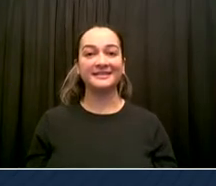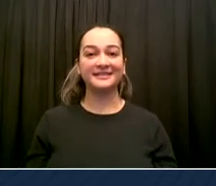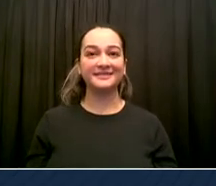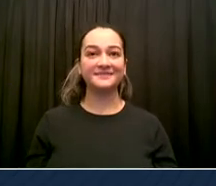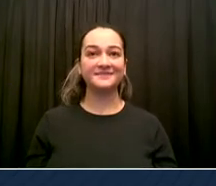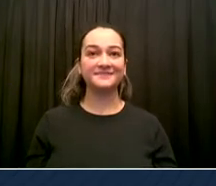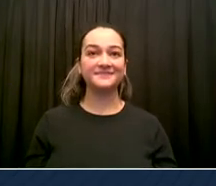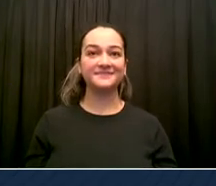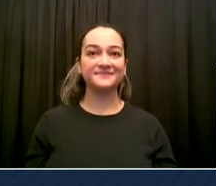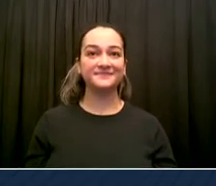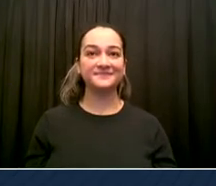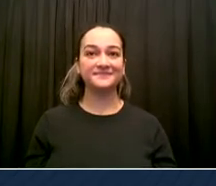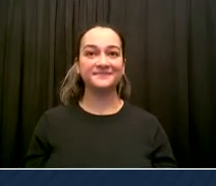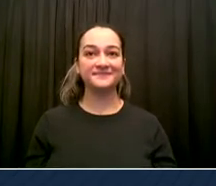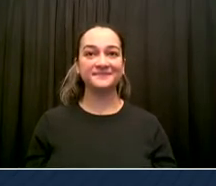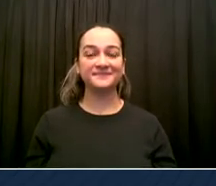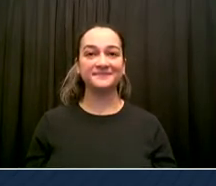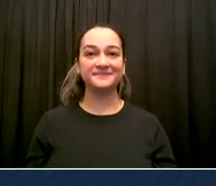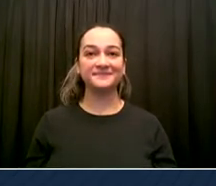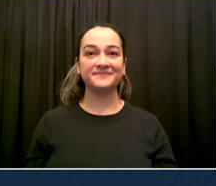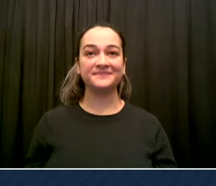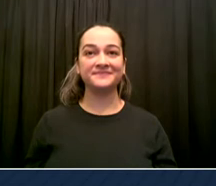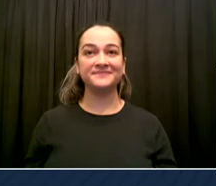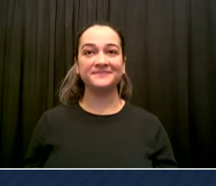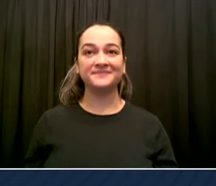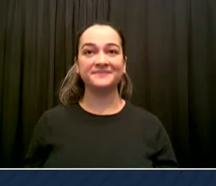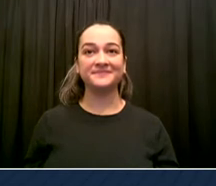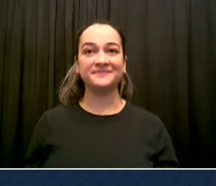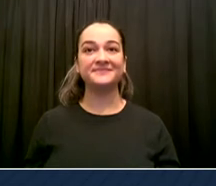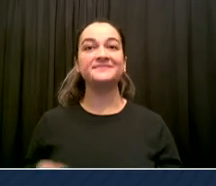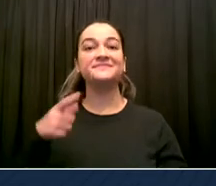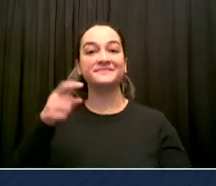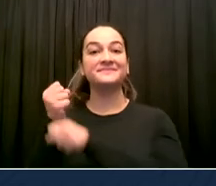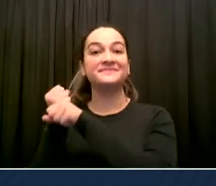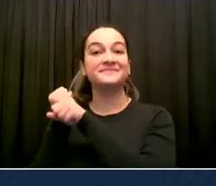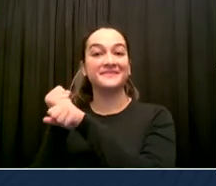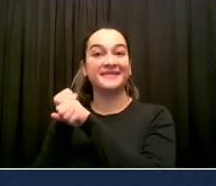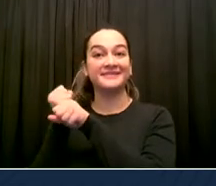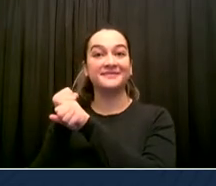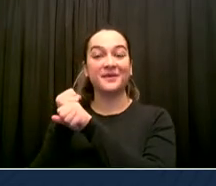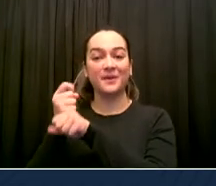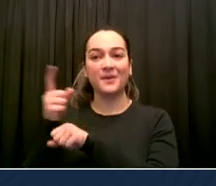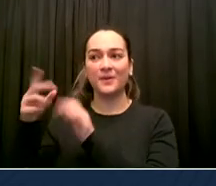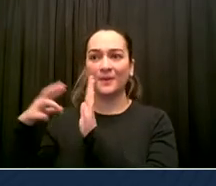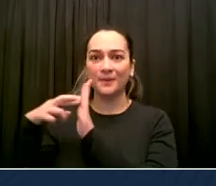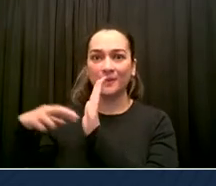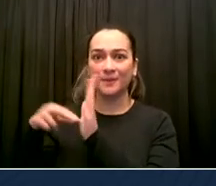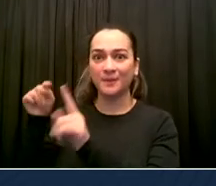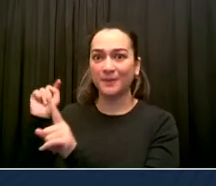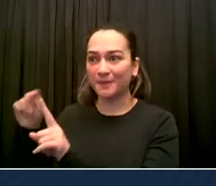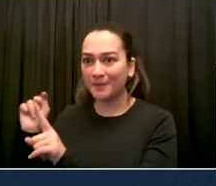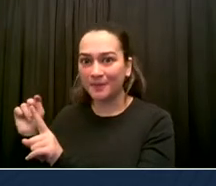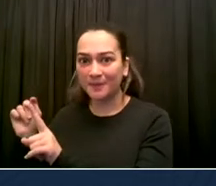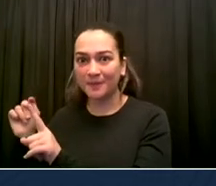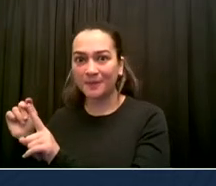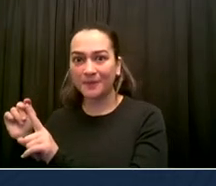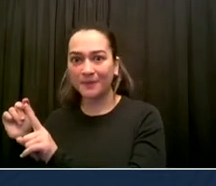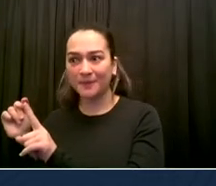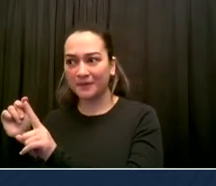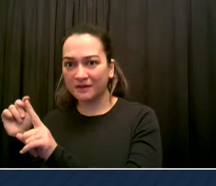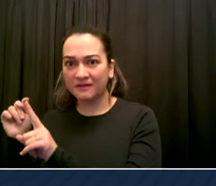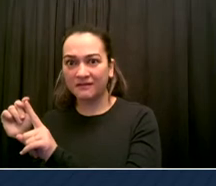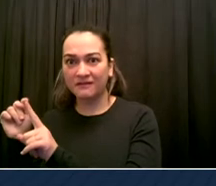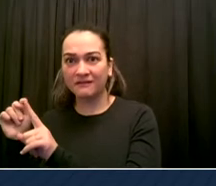out there to hit, that's just a formula for an injury. And the Mets are going to need him. New York City's going to need him. So Designated Hitter for